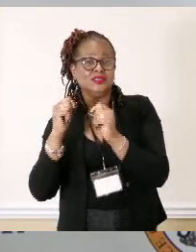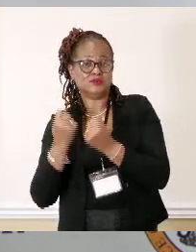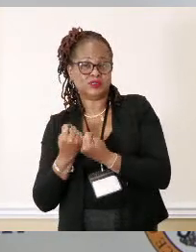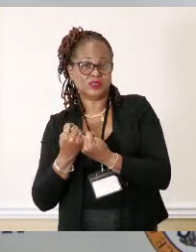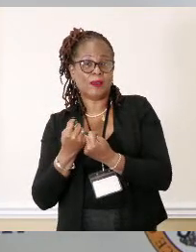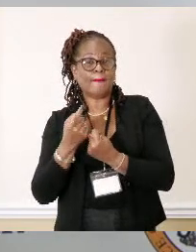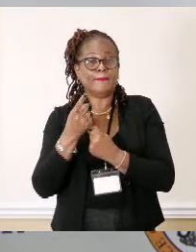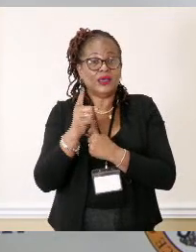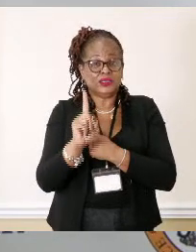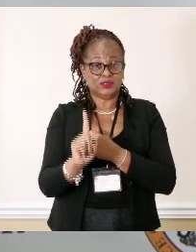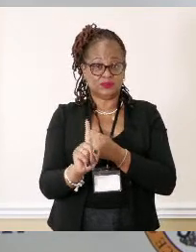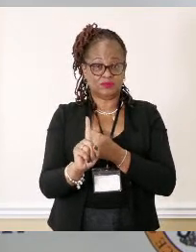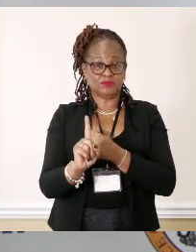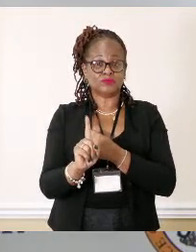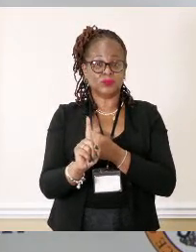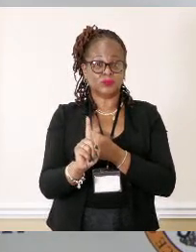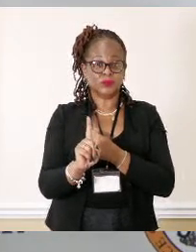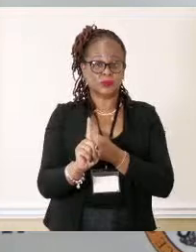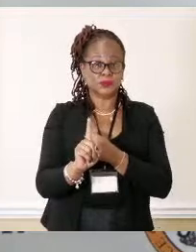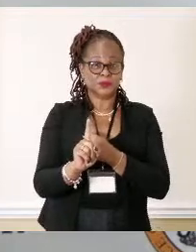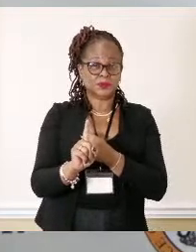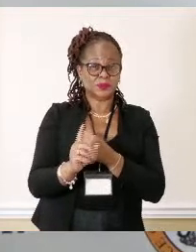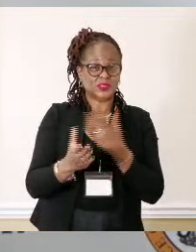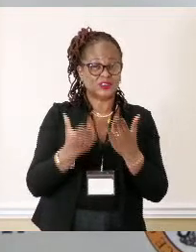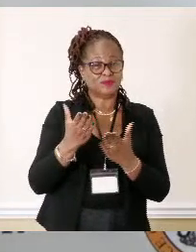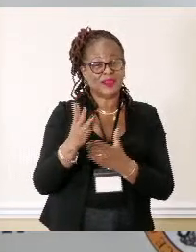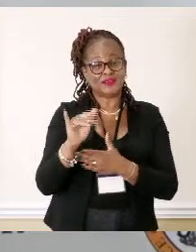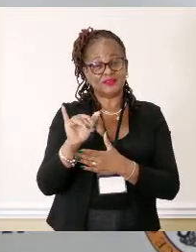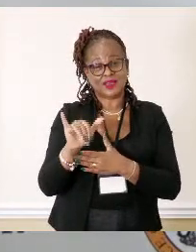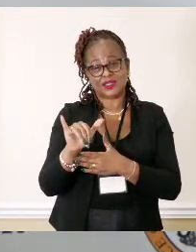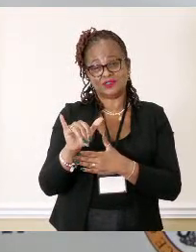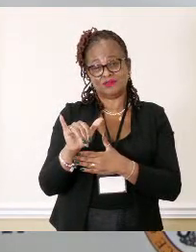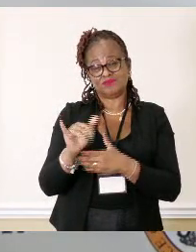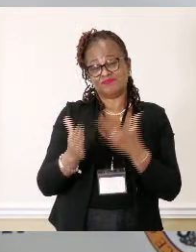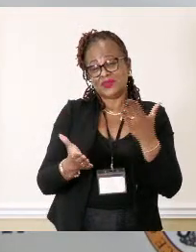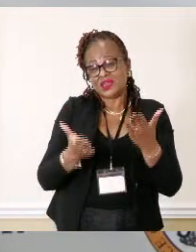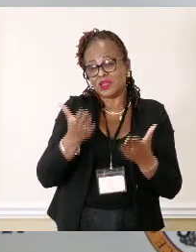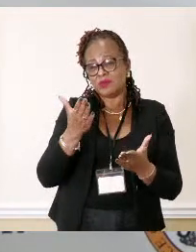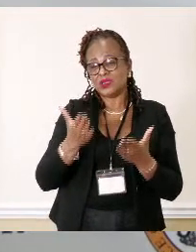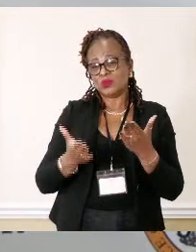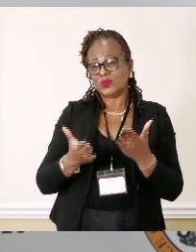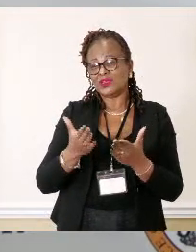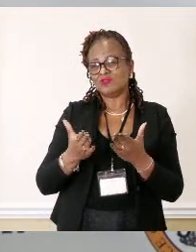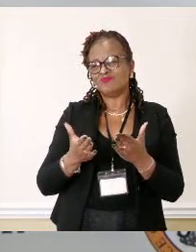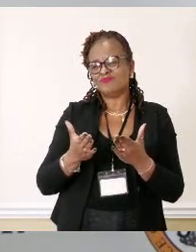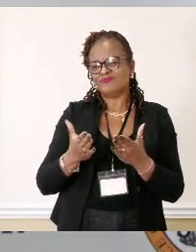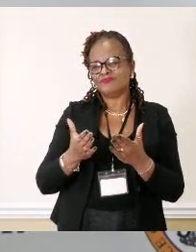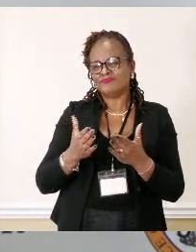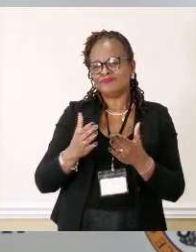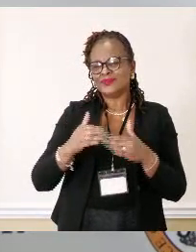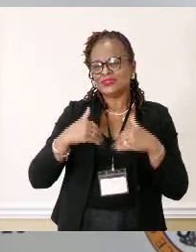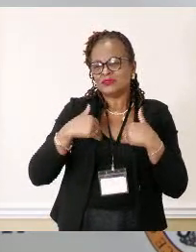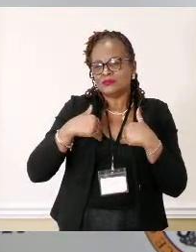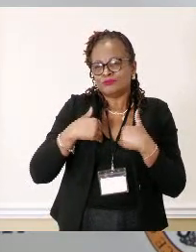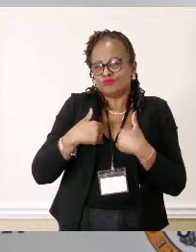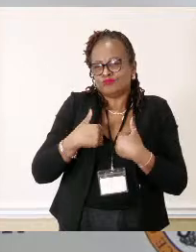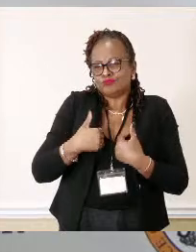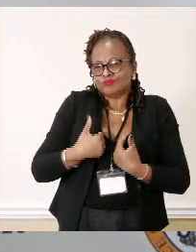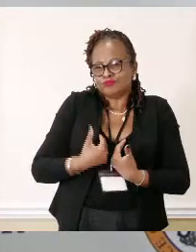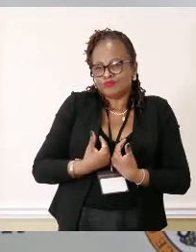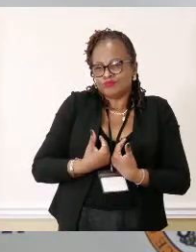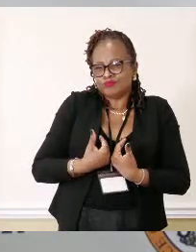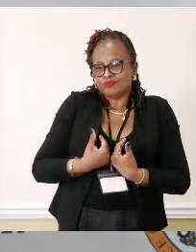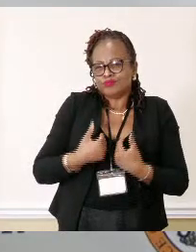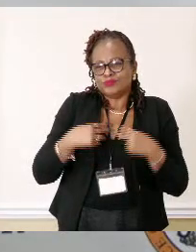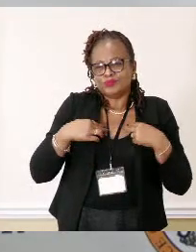but it appears that we may be taxing the human